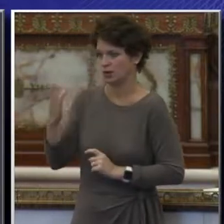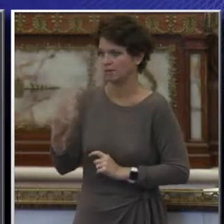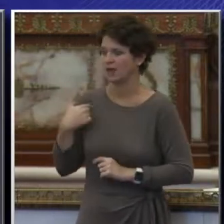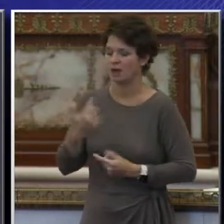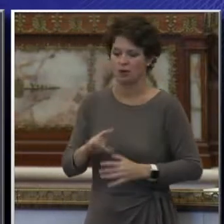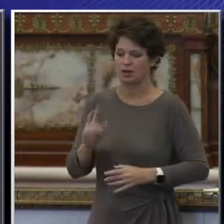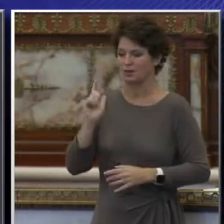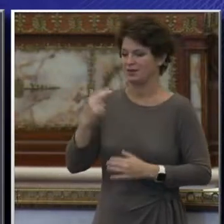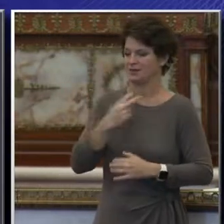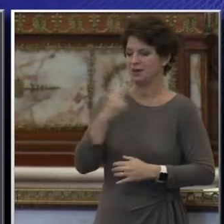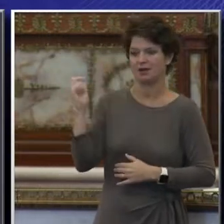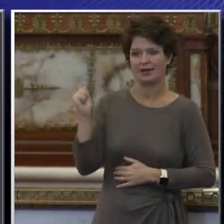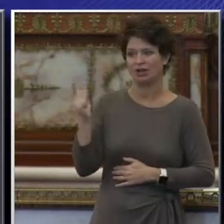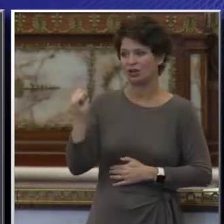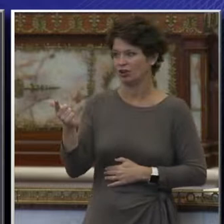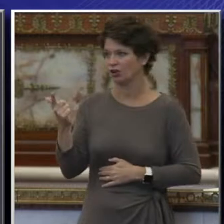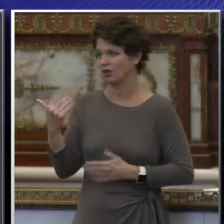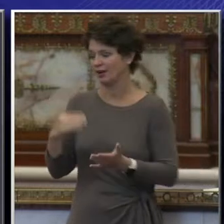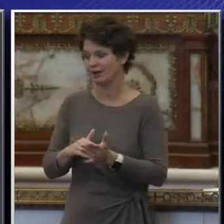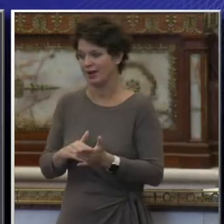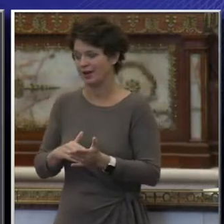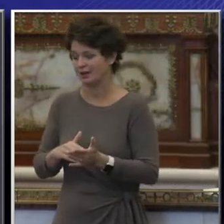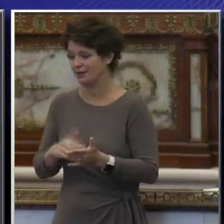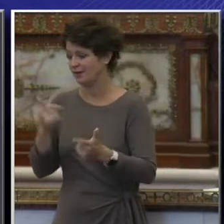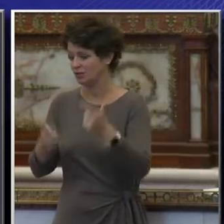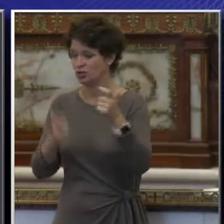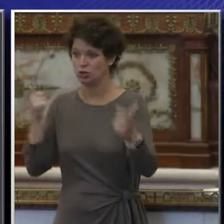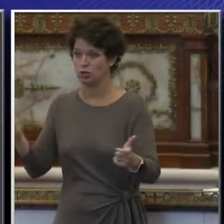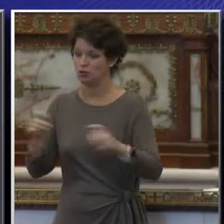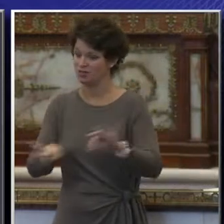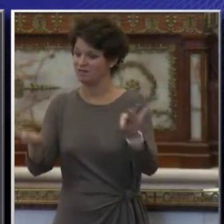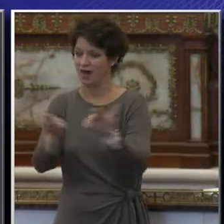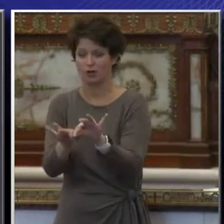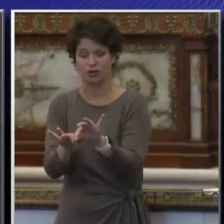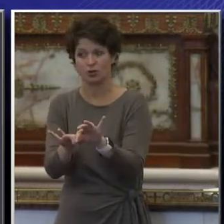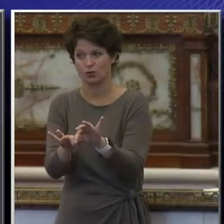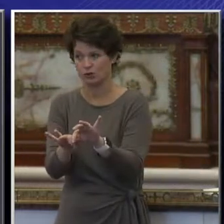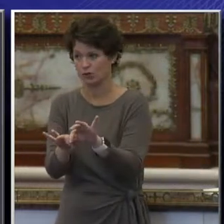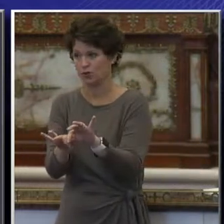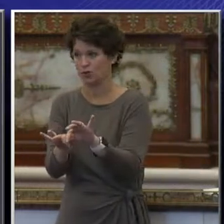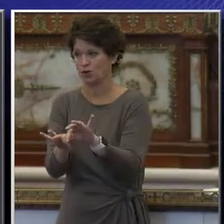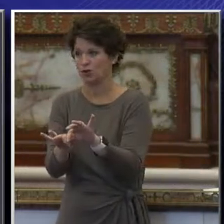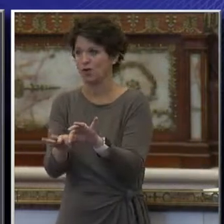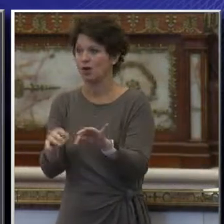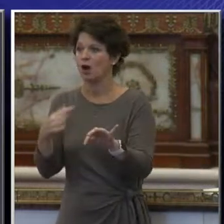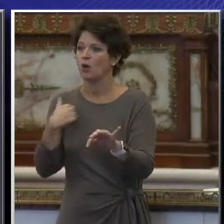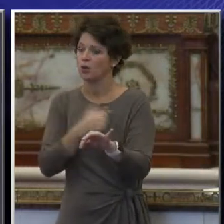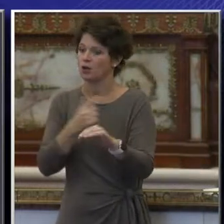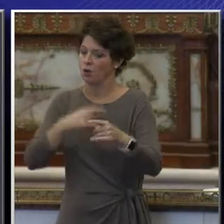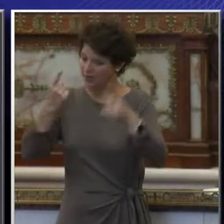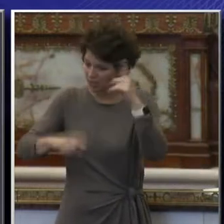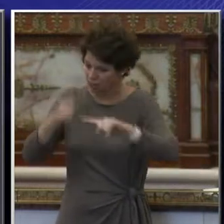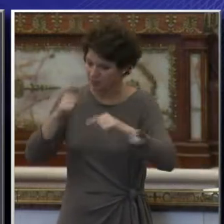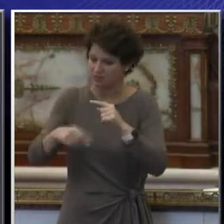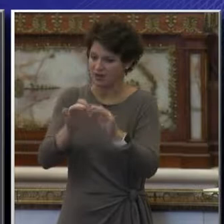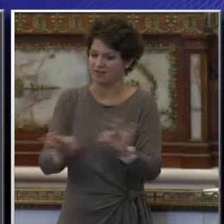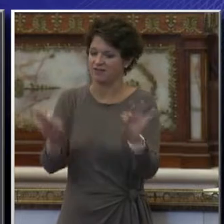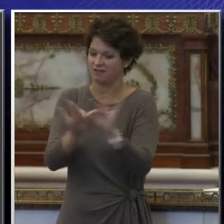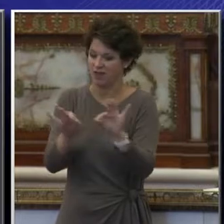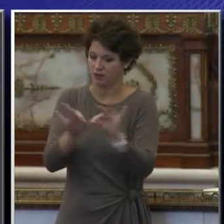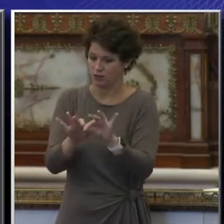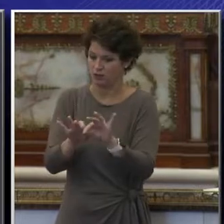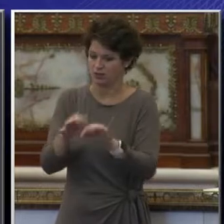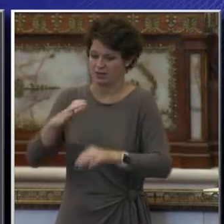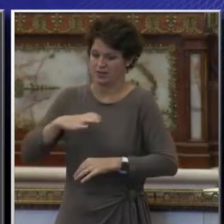where, again, this is a major value piece, that we don't have agreements around the values that